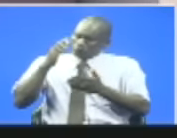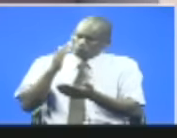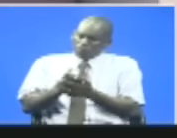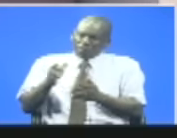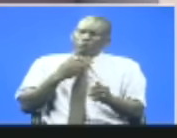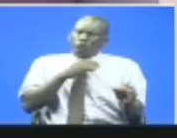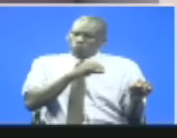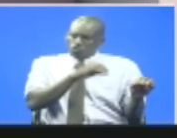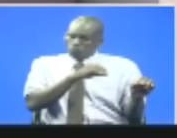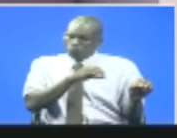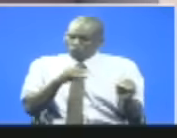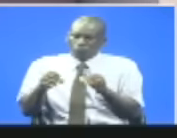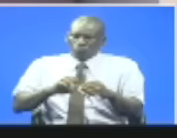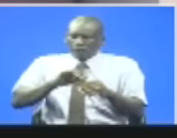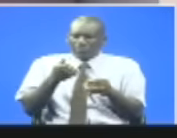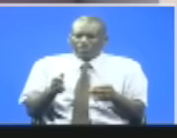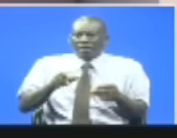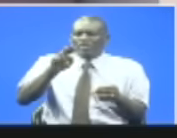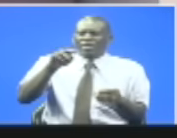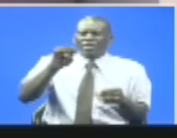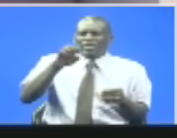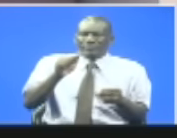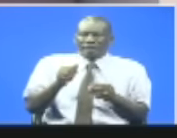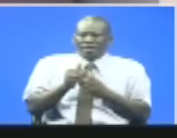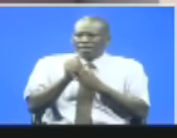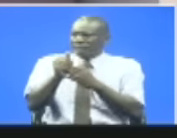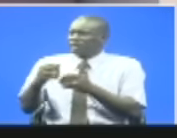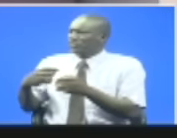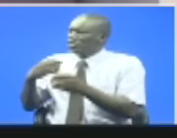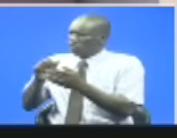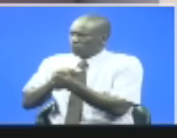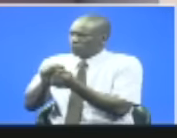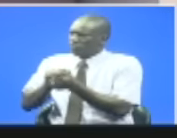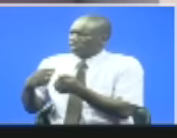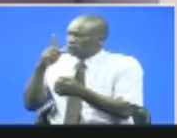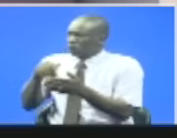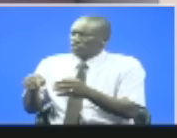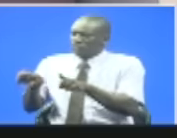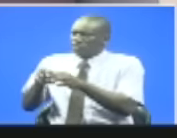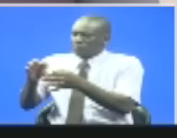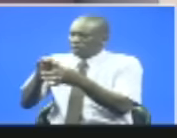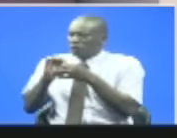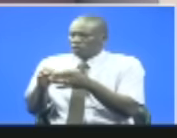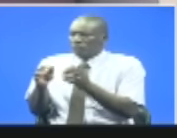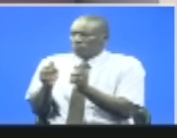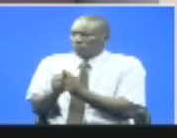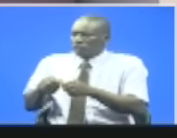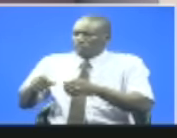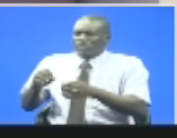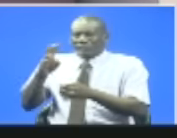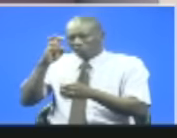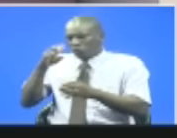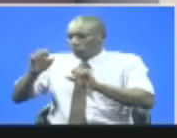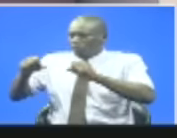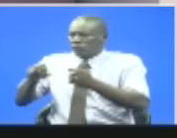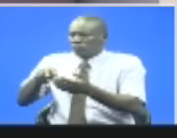on to a different side of the political spectrum. NASA principals Friday moving to show that they're still united amid reports of a possible fallout due to actions